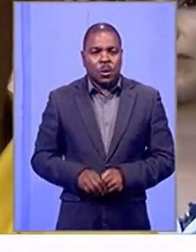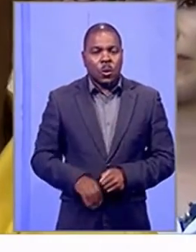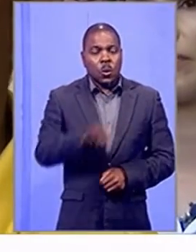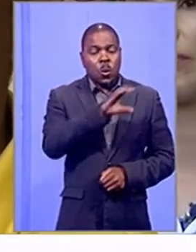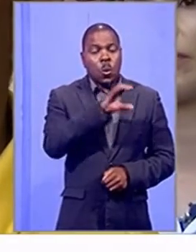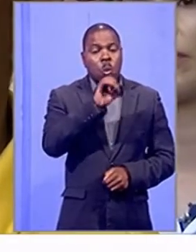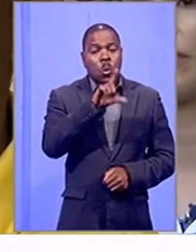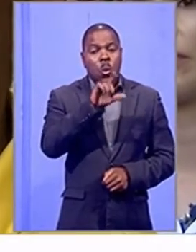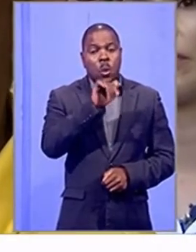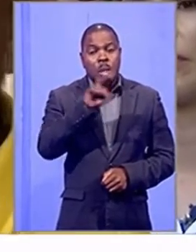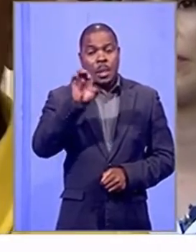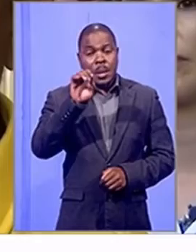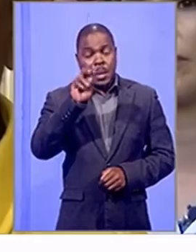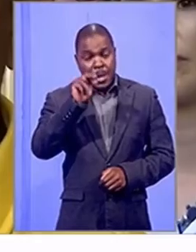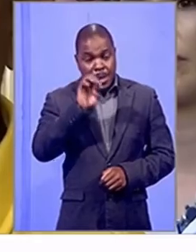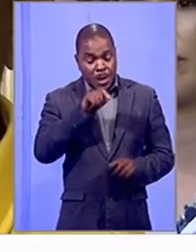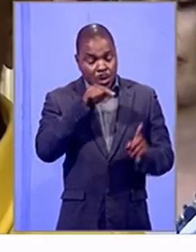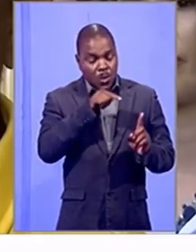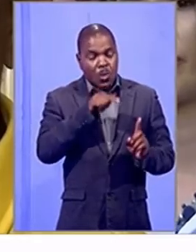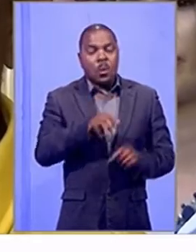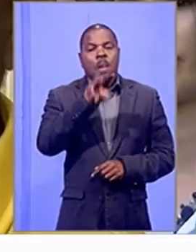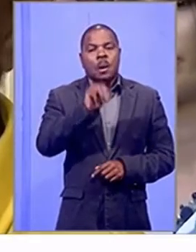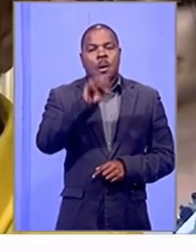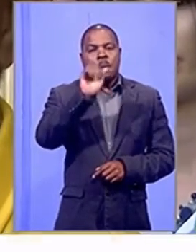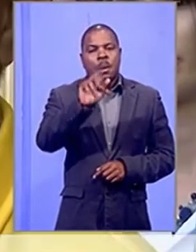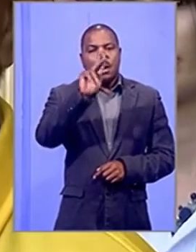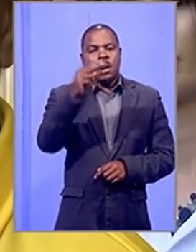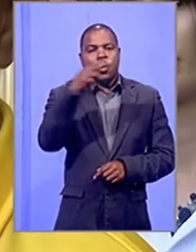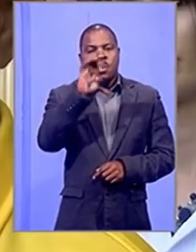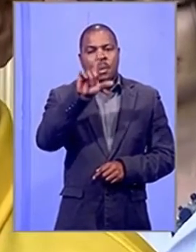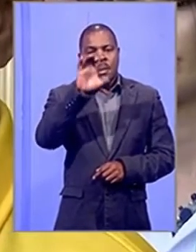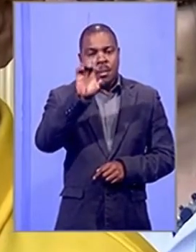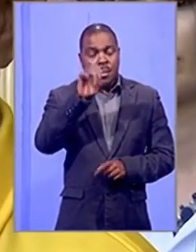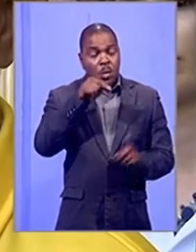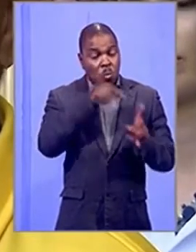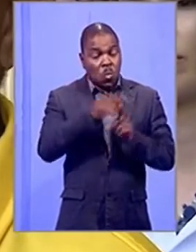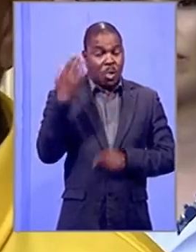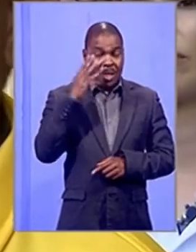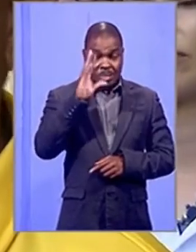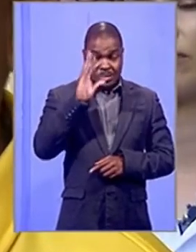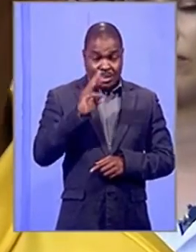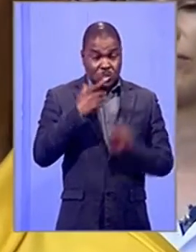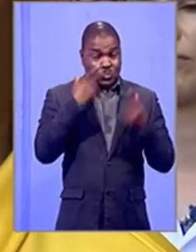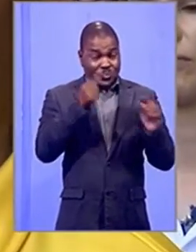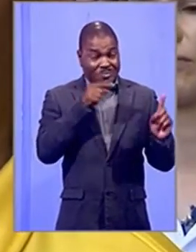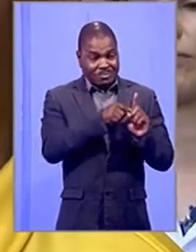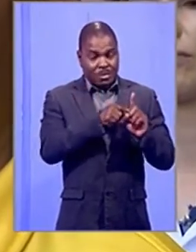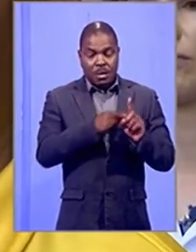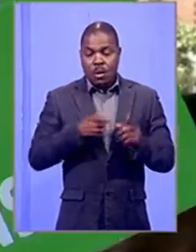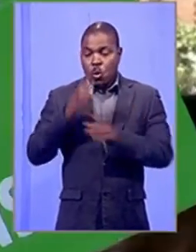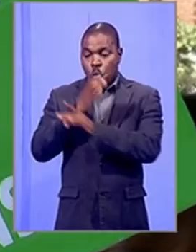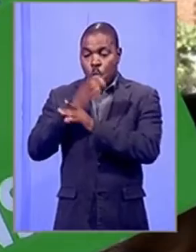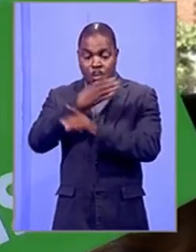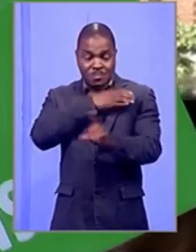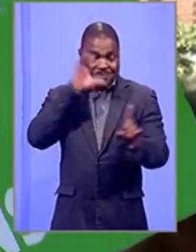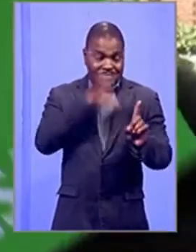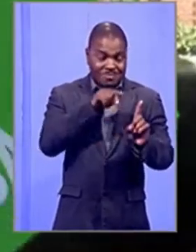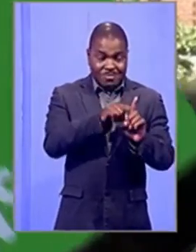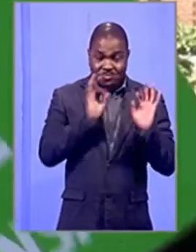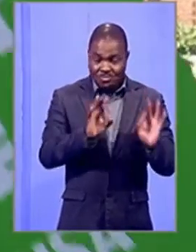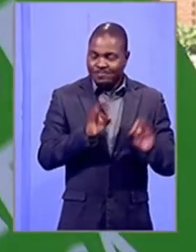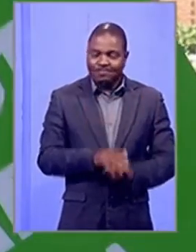done on Thursday was not a mandate from the Congress of the People. Action